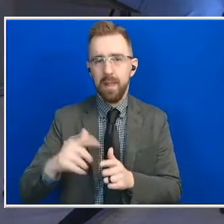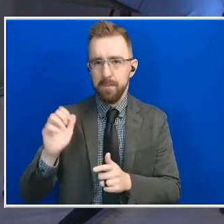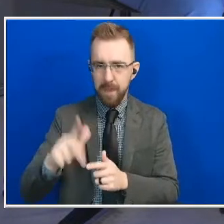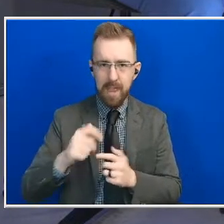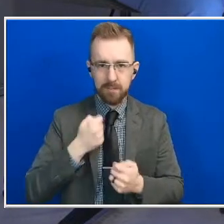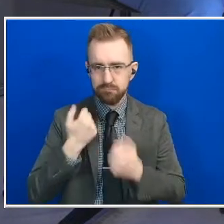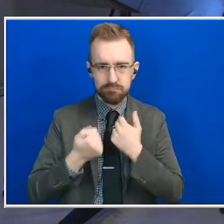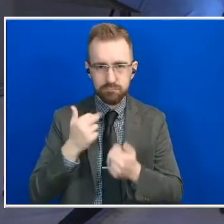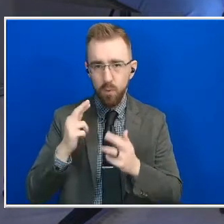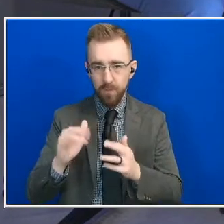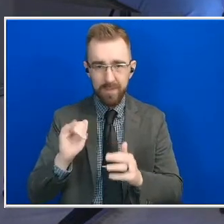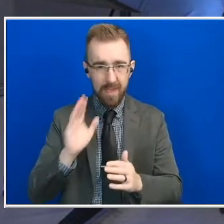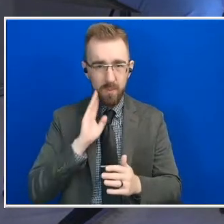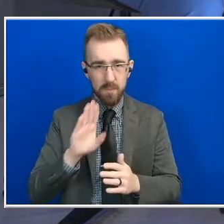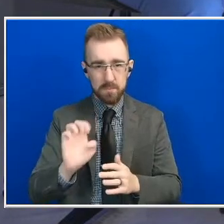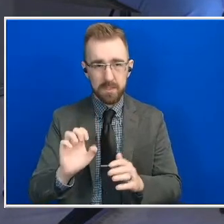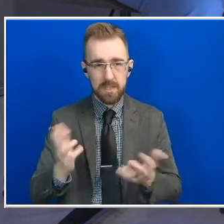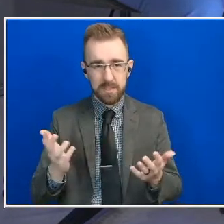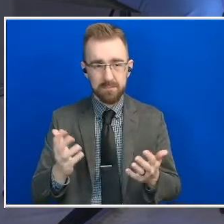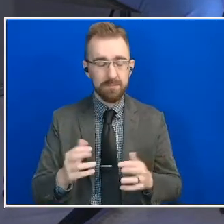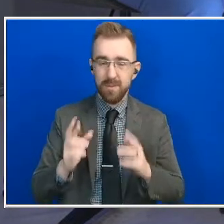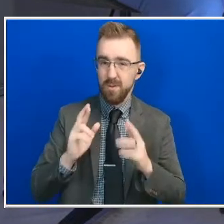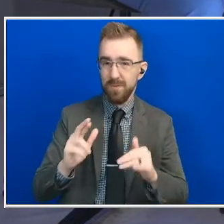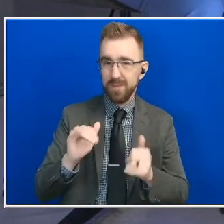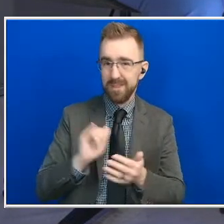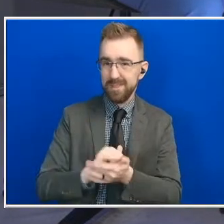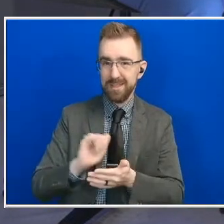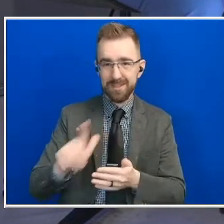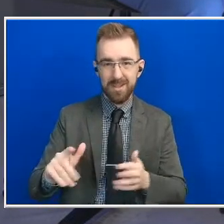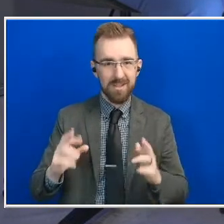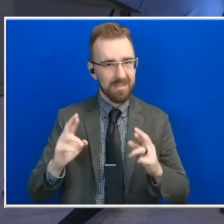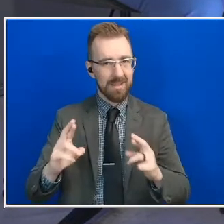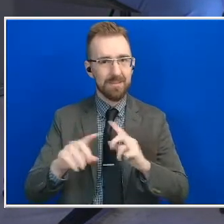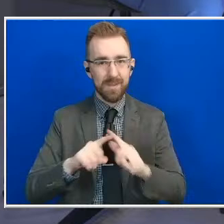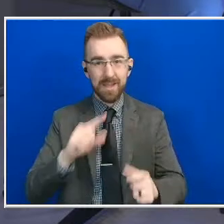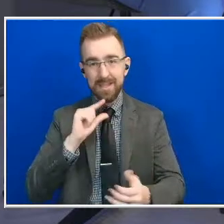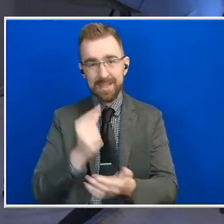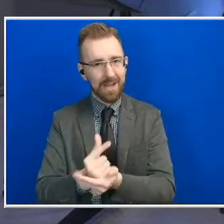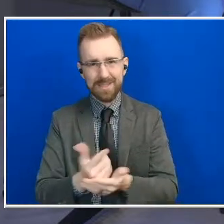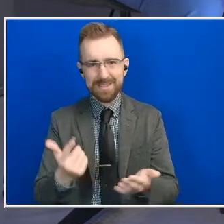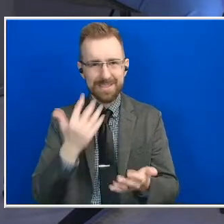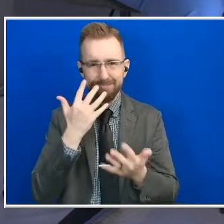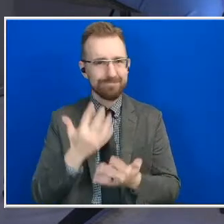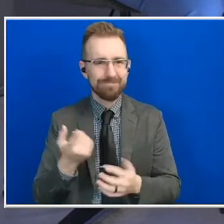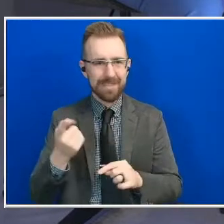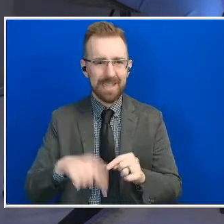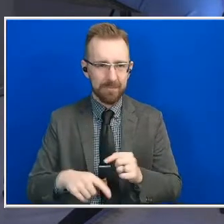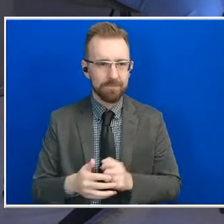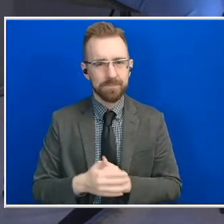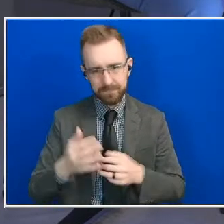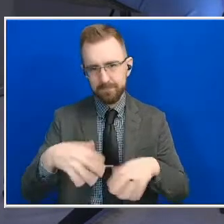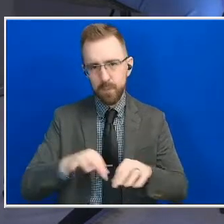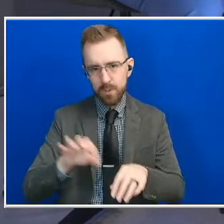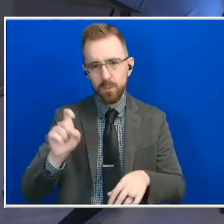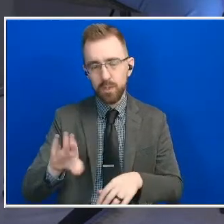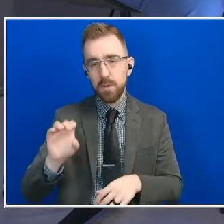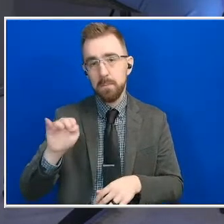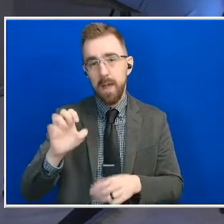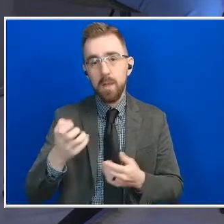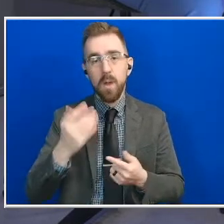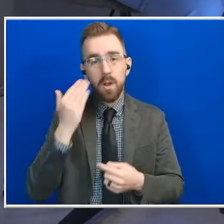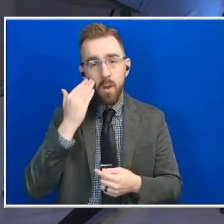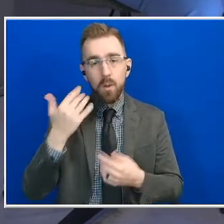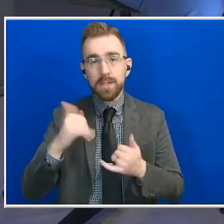be... Hopefully that would be it, but no guarantees, unfortunately. Yeah. Very important question. Bonnie wants to know, are you still a performing